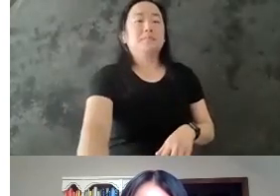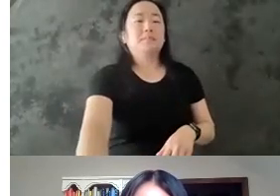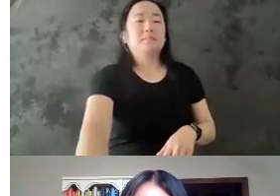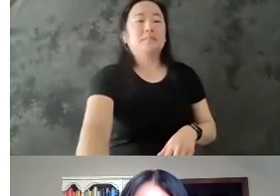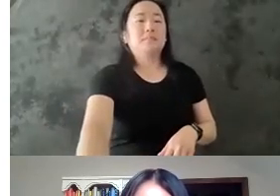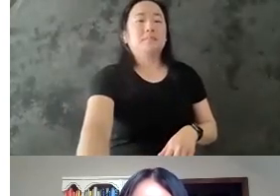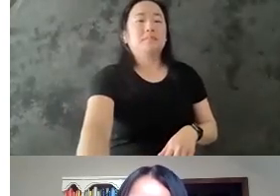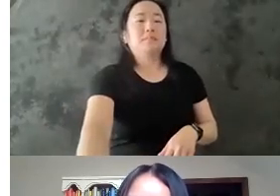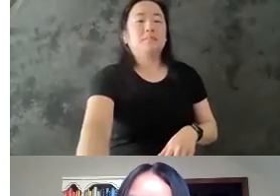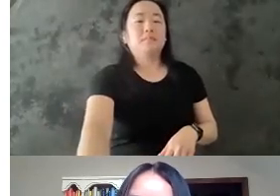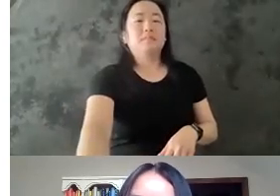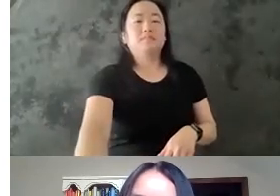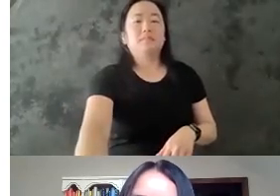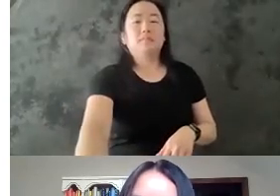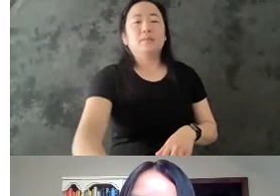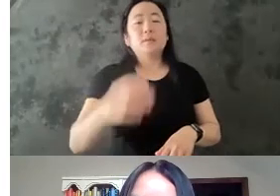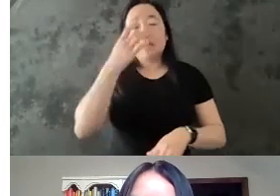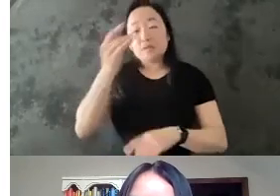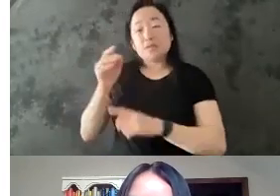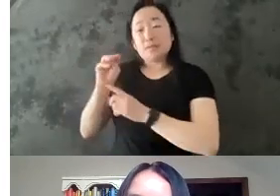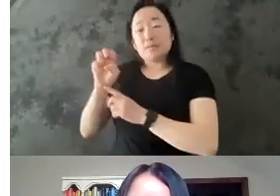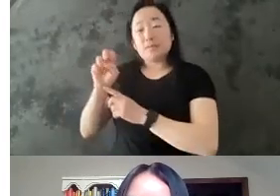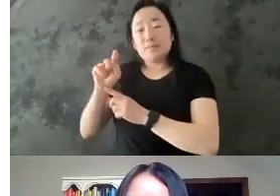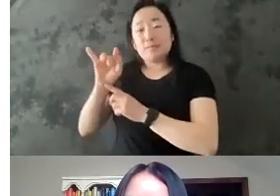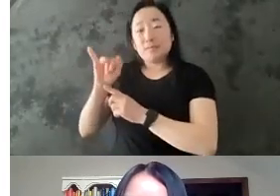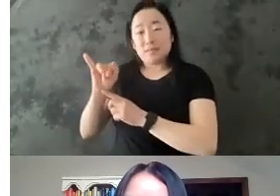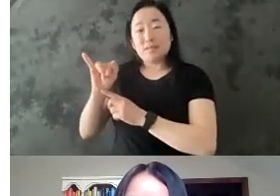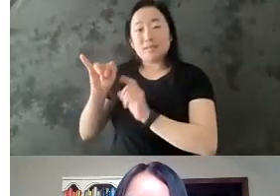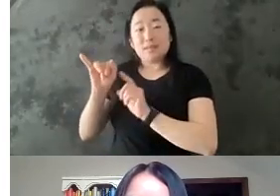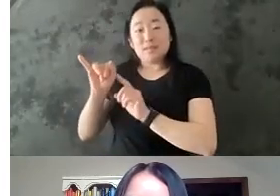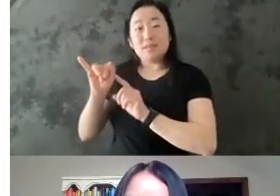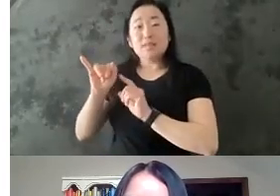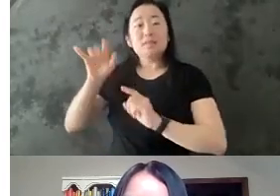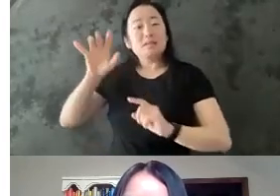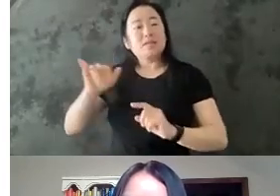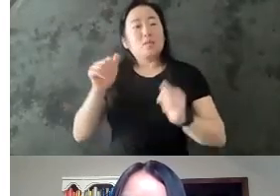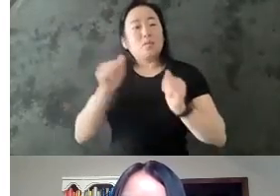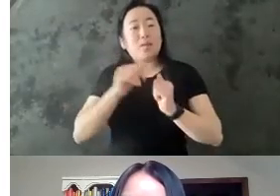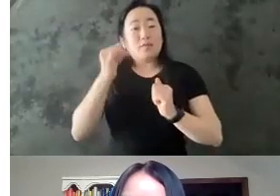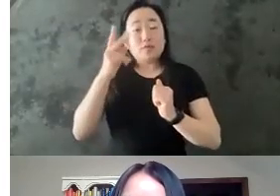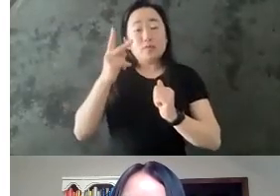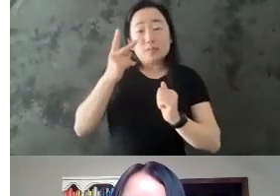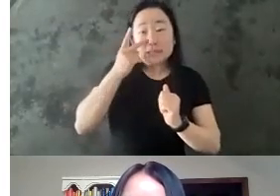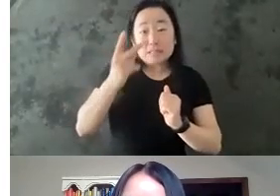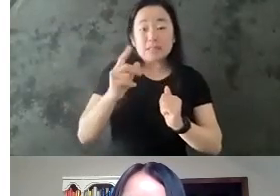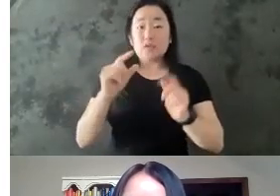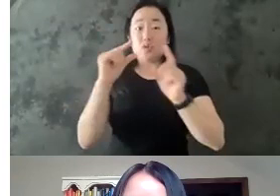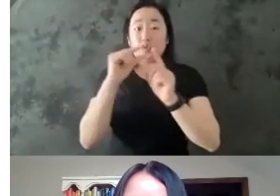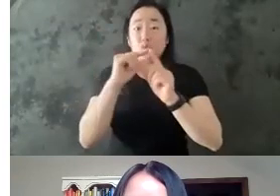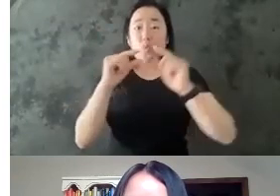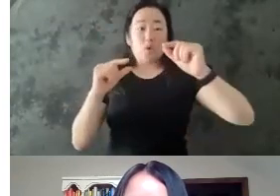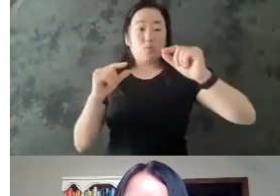that the bigger the word is, the more people have entered that word. So you can kind of see which words more people are thinking